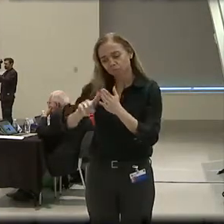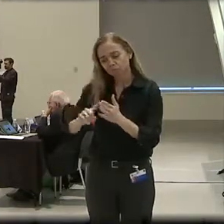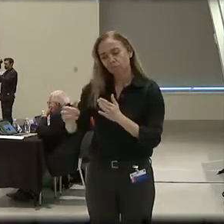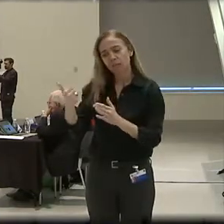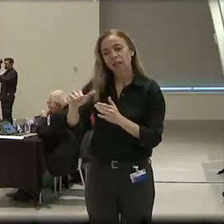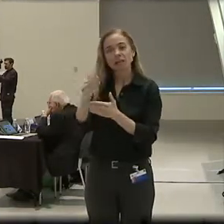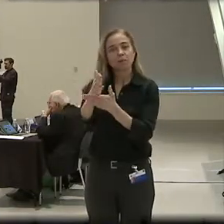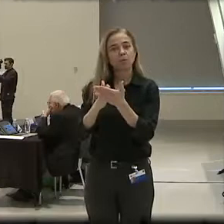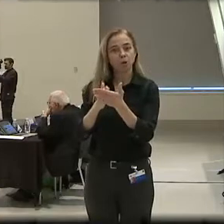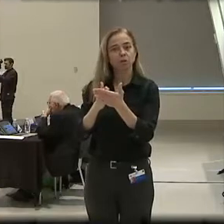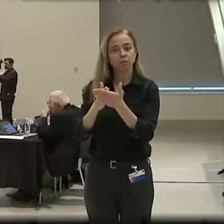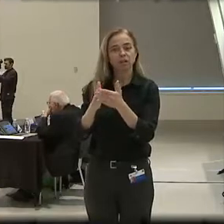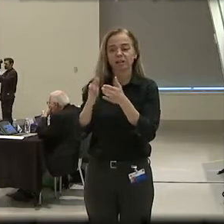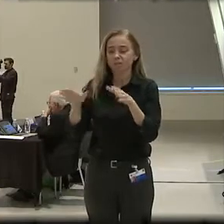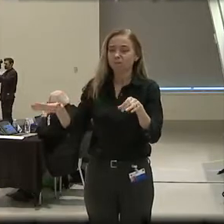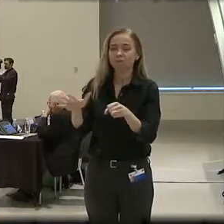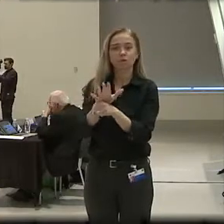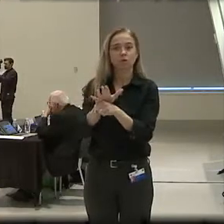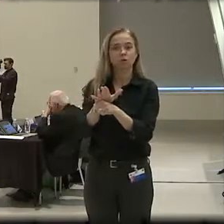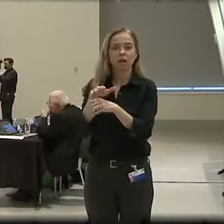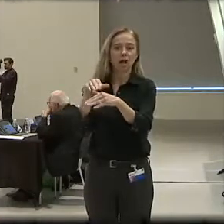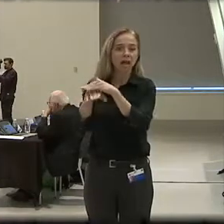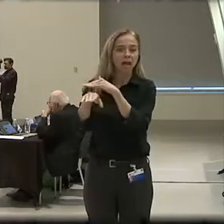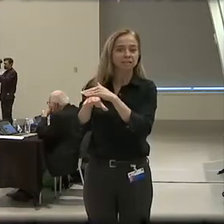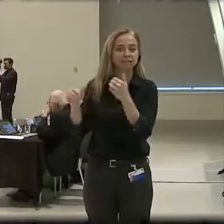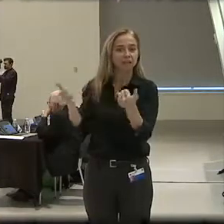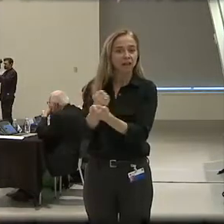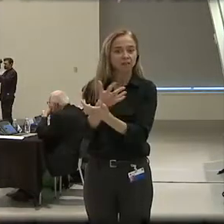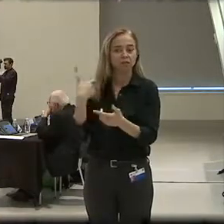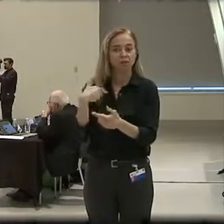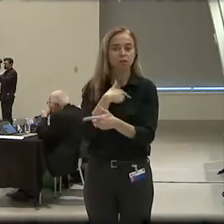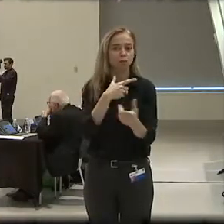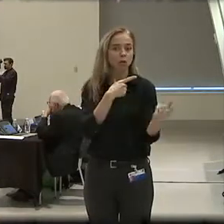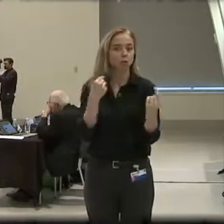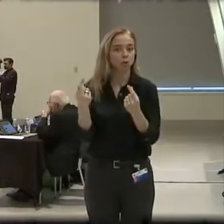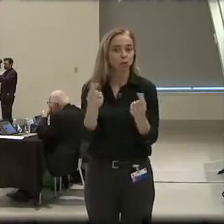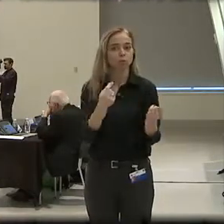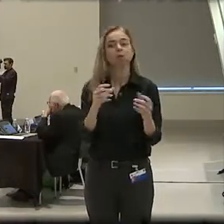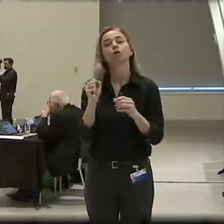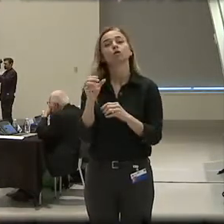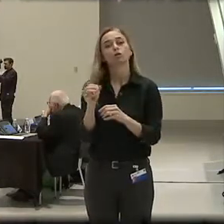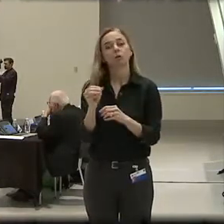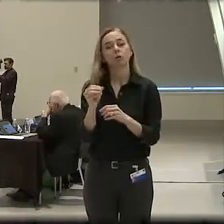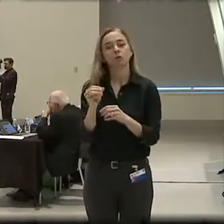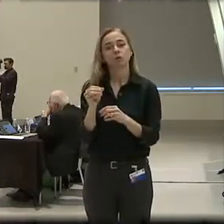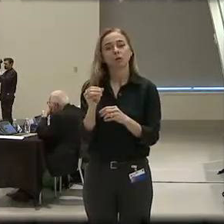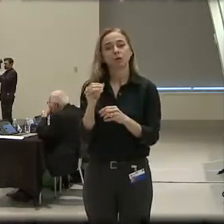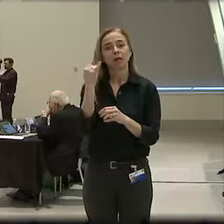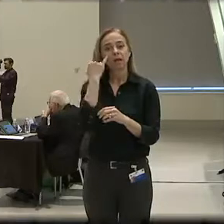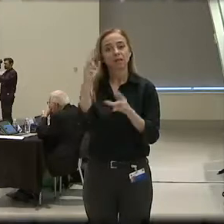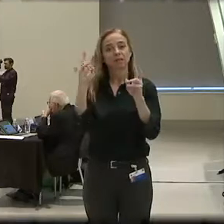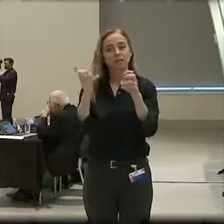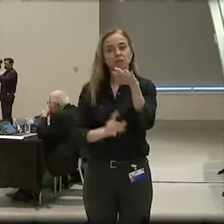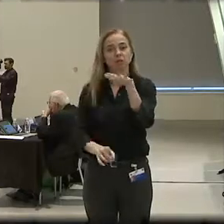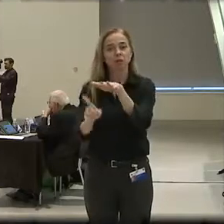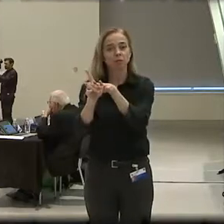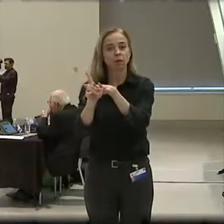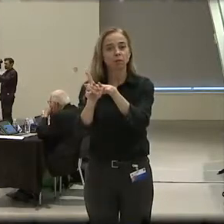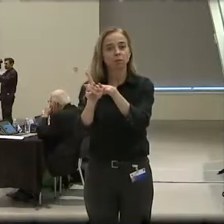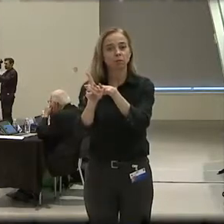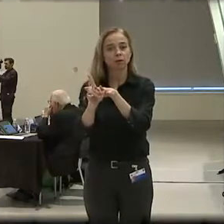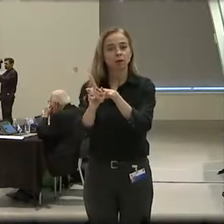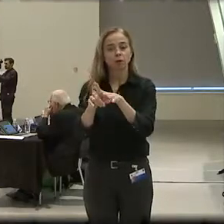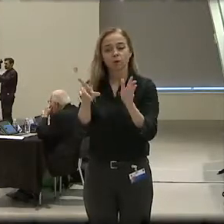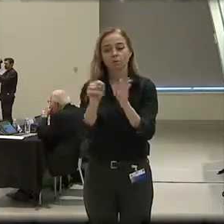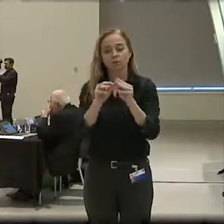Department. They have complete, unfettered access to everything we do. And so if issues come up, if issues go